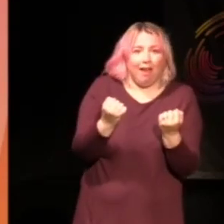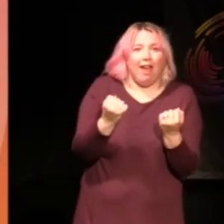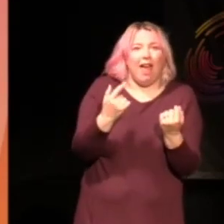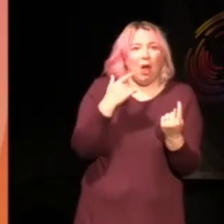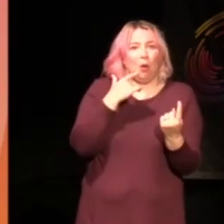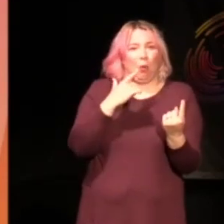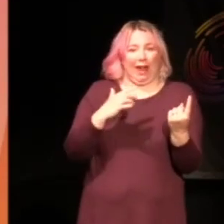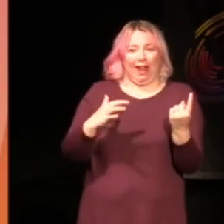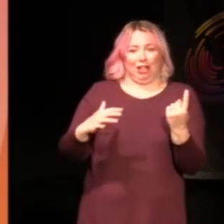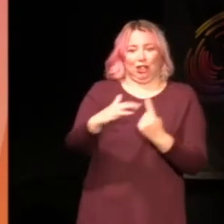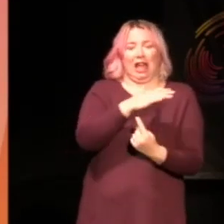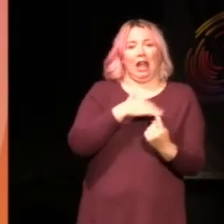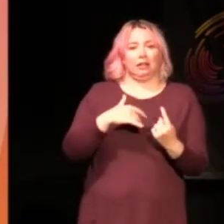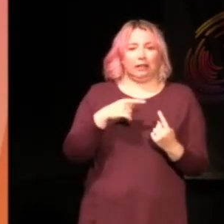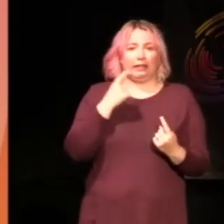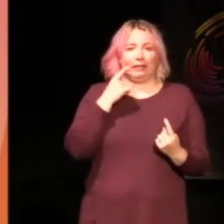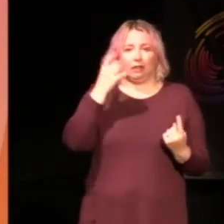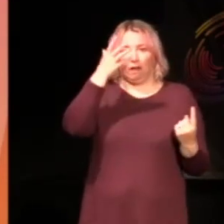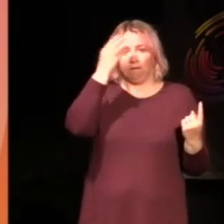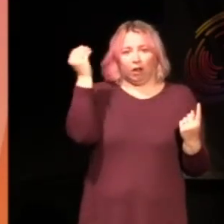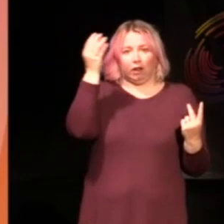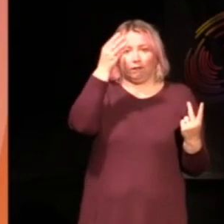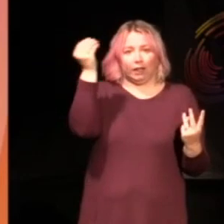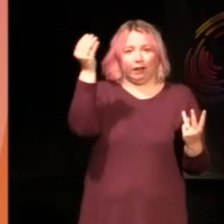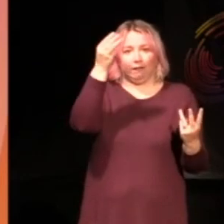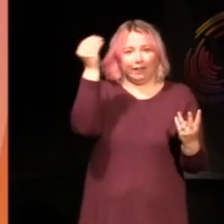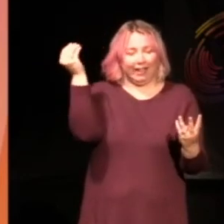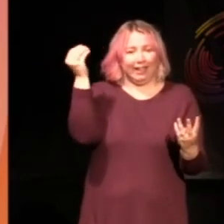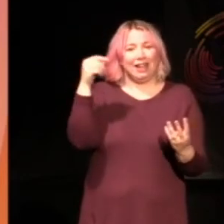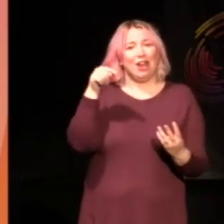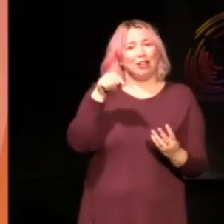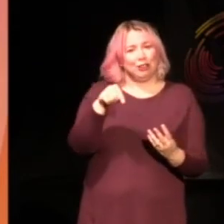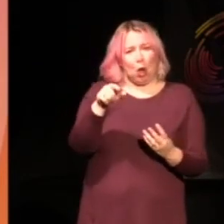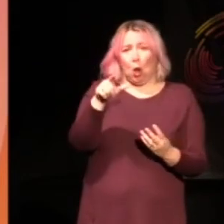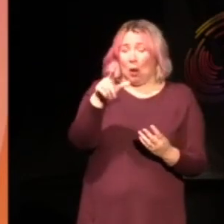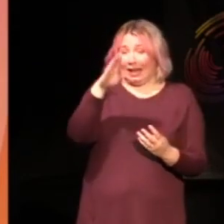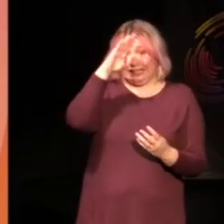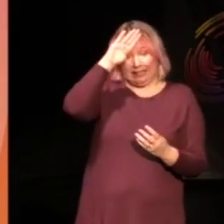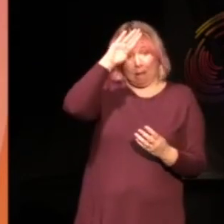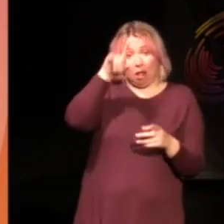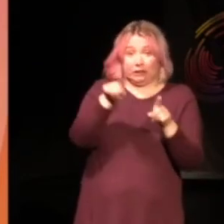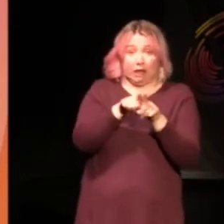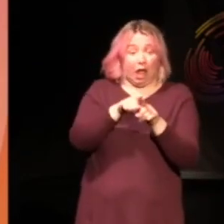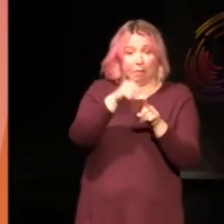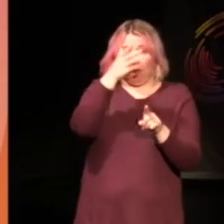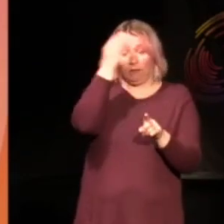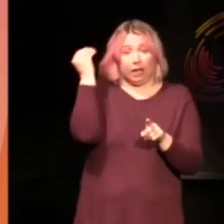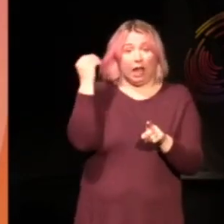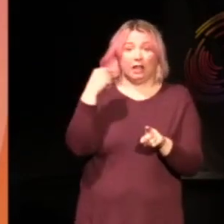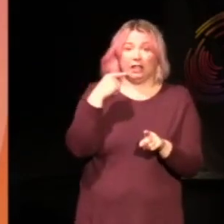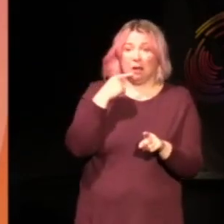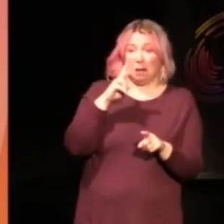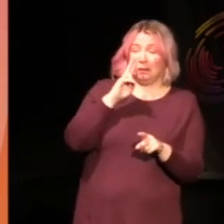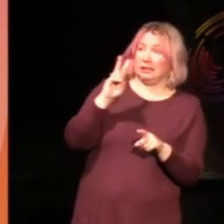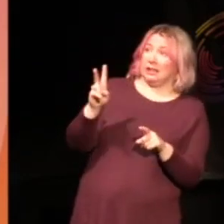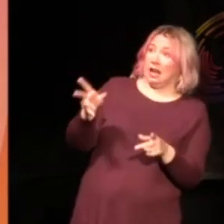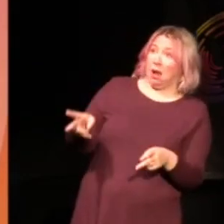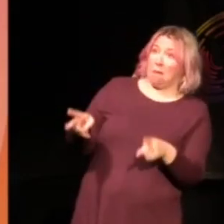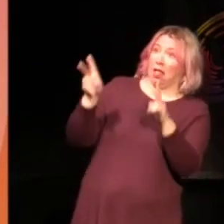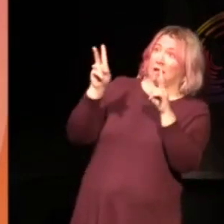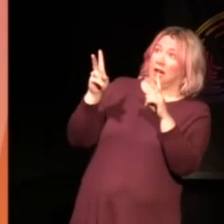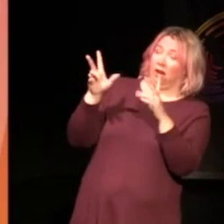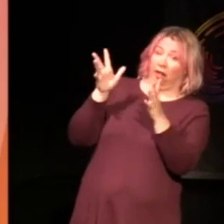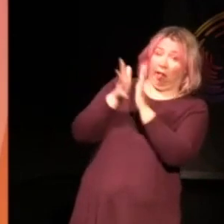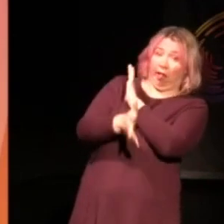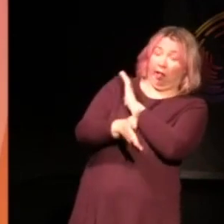amnesia. And Istanbul, too, has urban amnesia. So you can walk by an old, dilapidated building, and you have